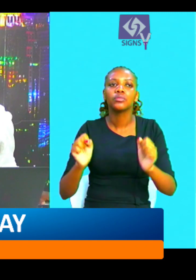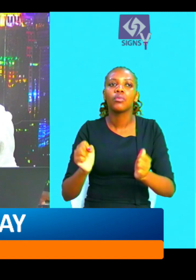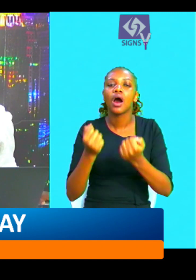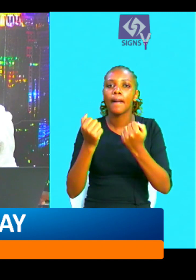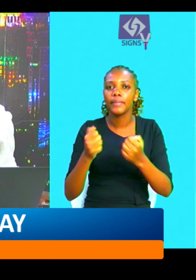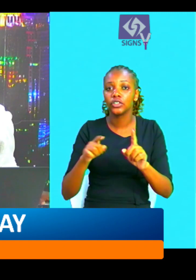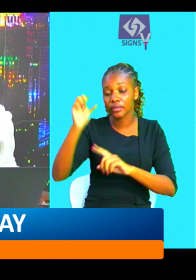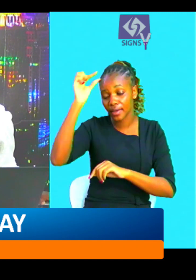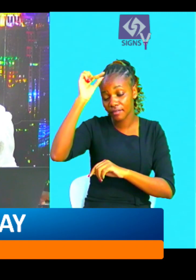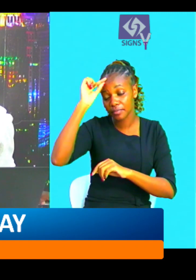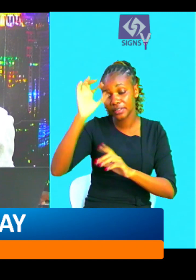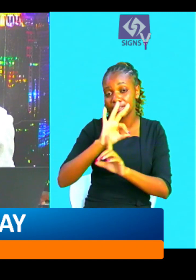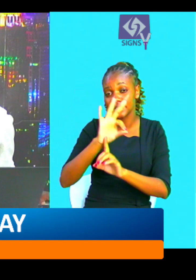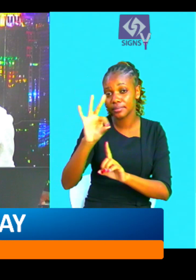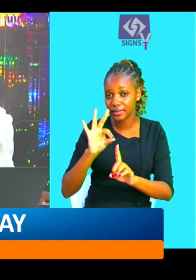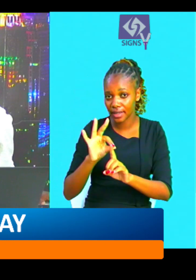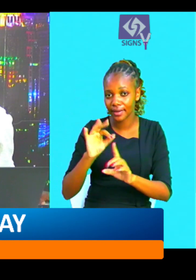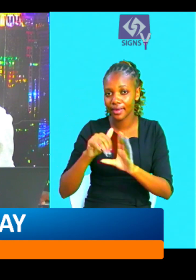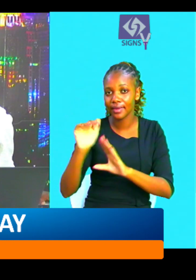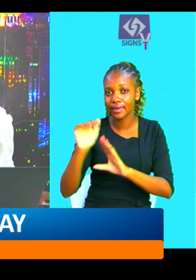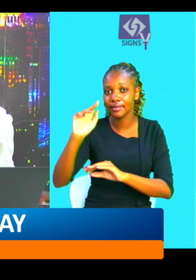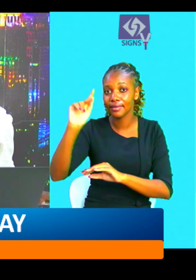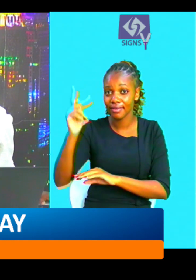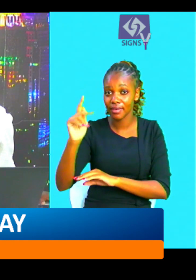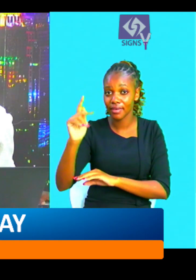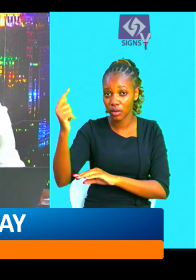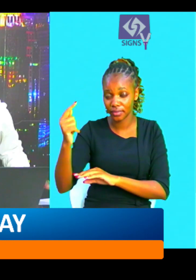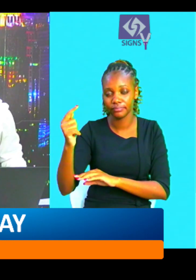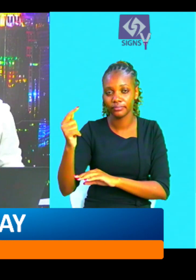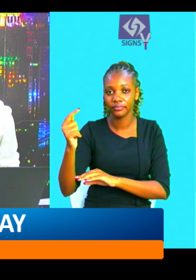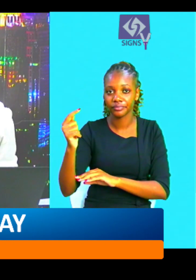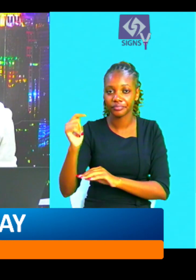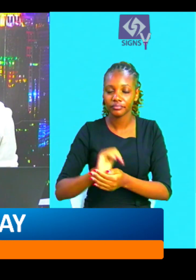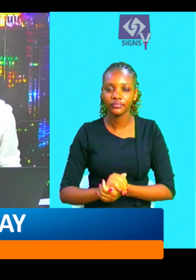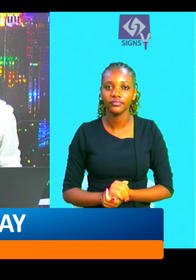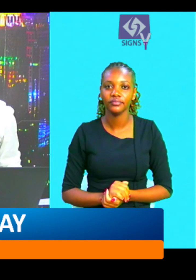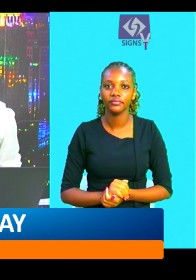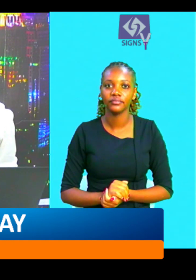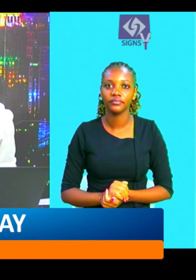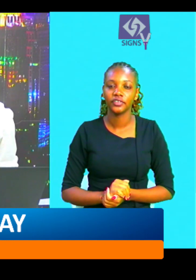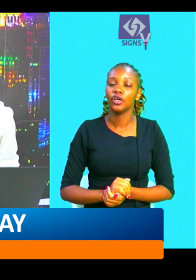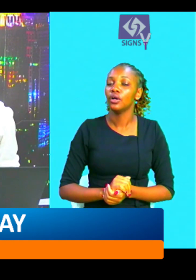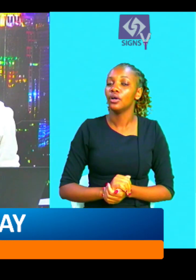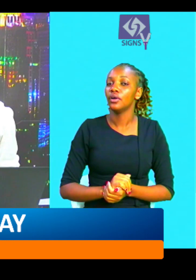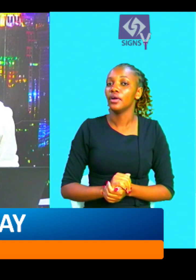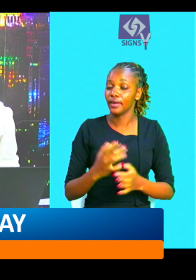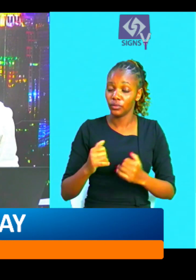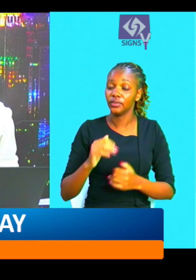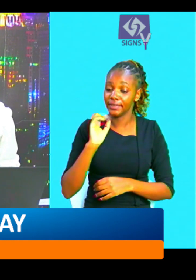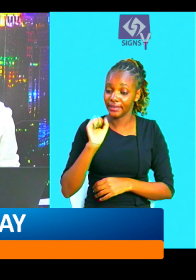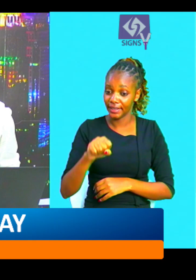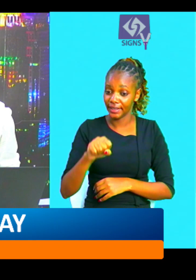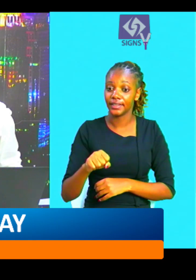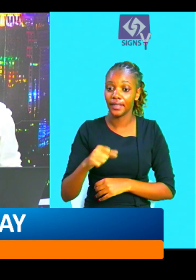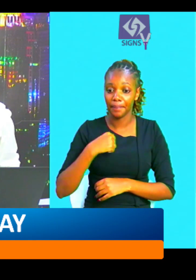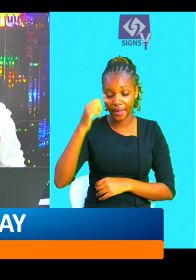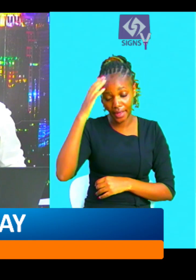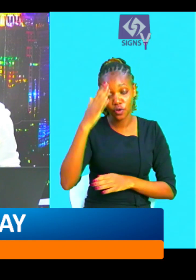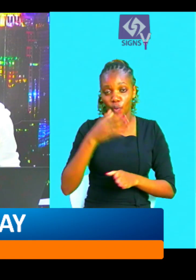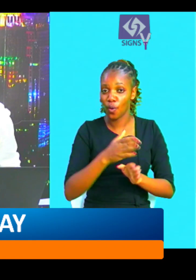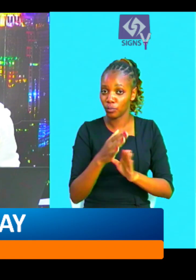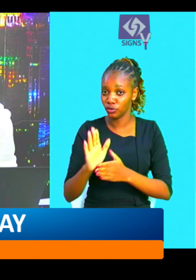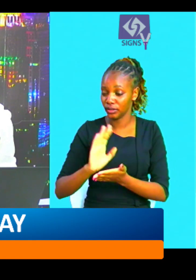be cabinet CS positions to be shared in the advent of a cabinet reshuffle, what